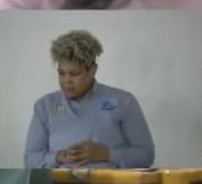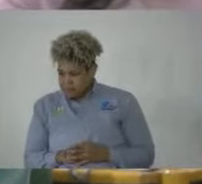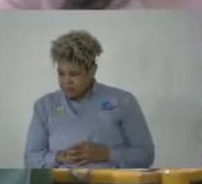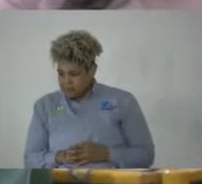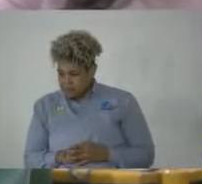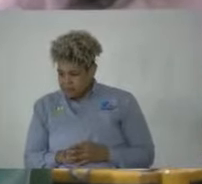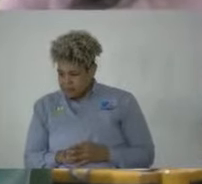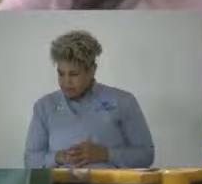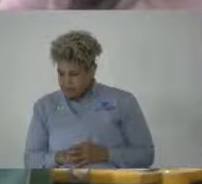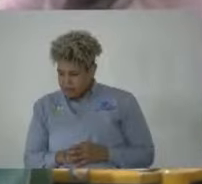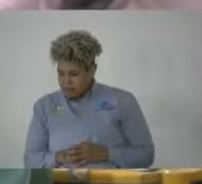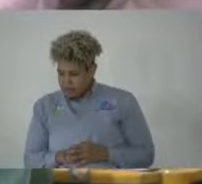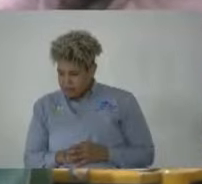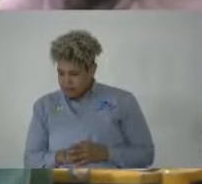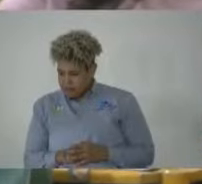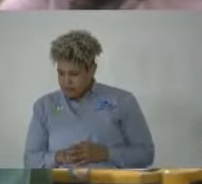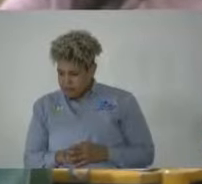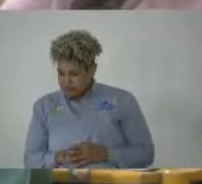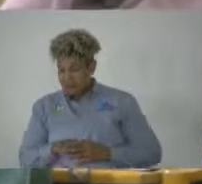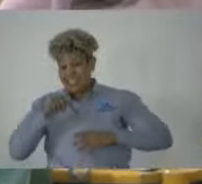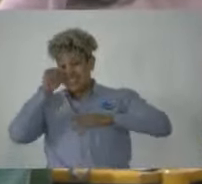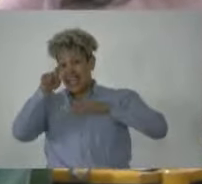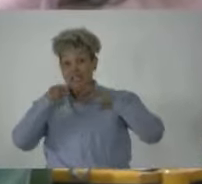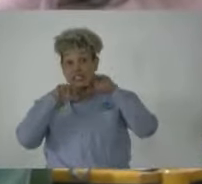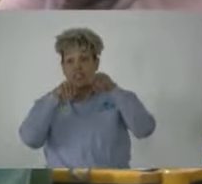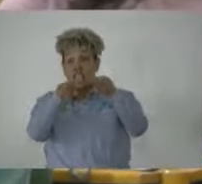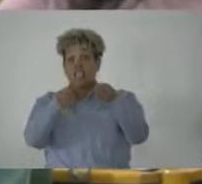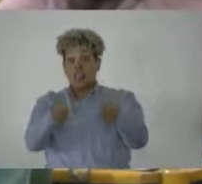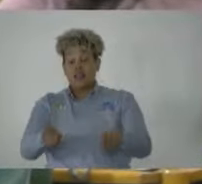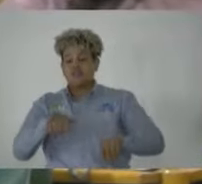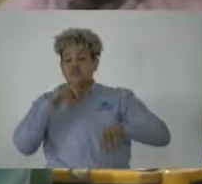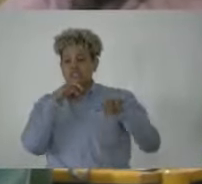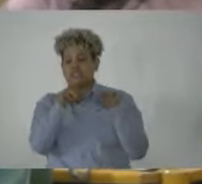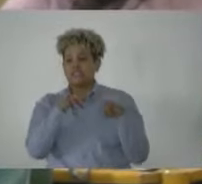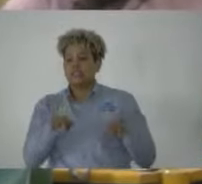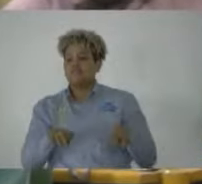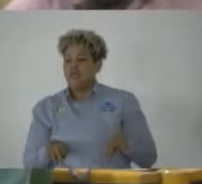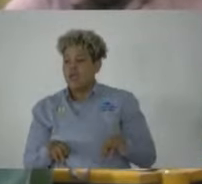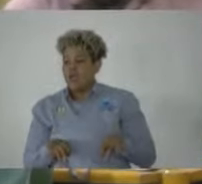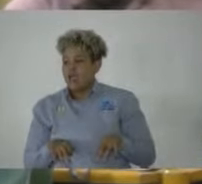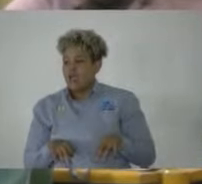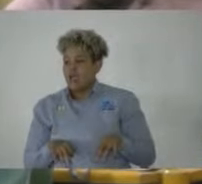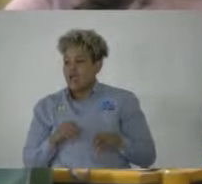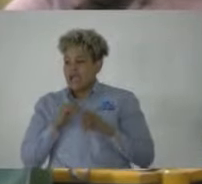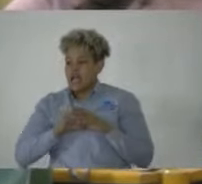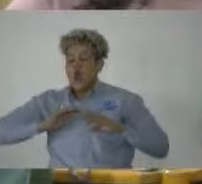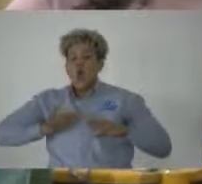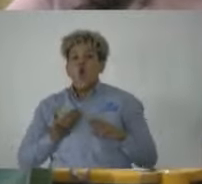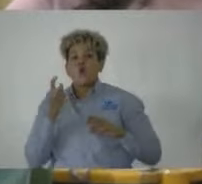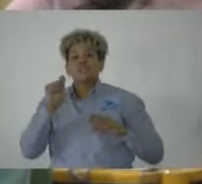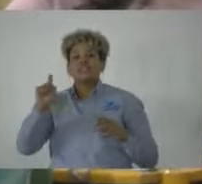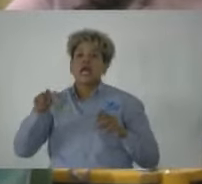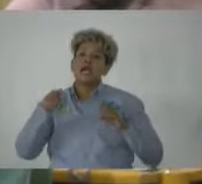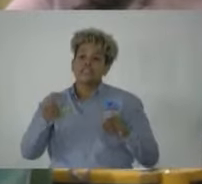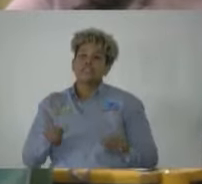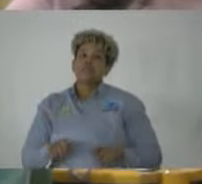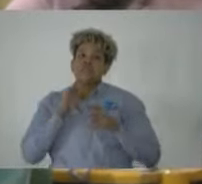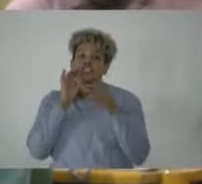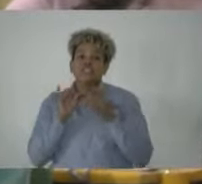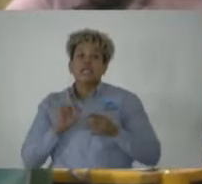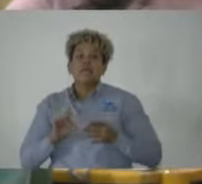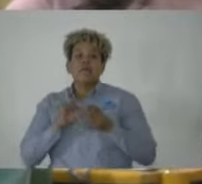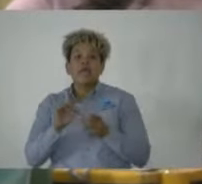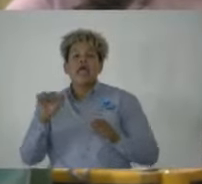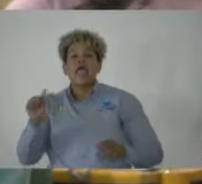Tax expenditures, Madam Speaker, are defined in our tax expenditure statements as